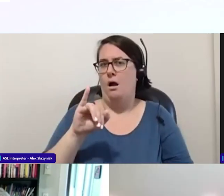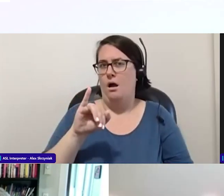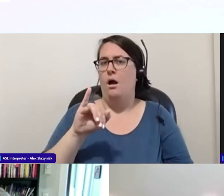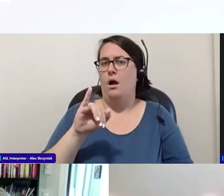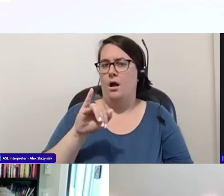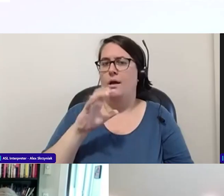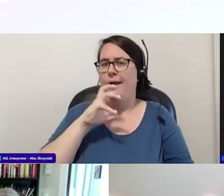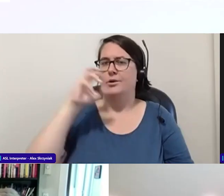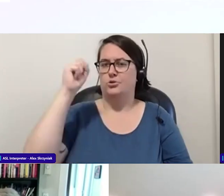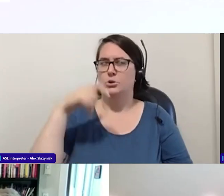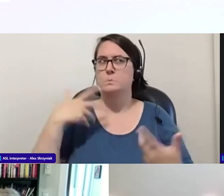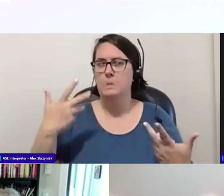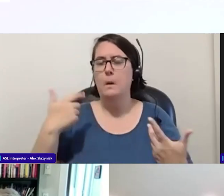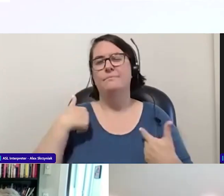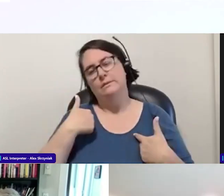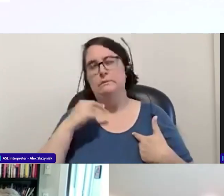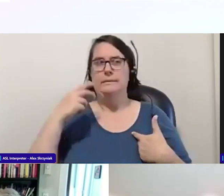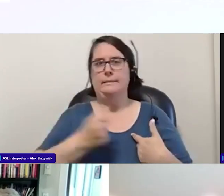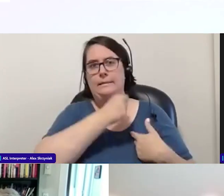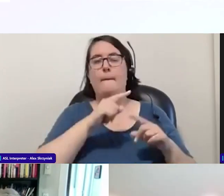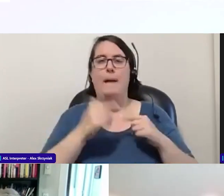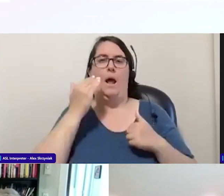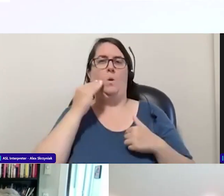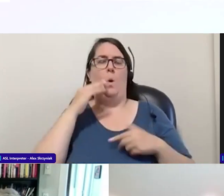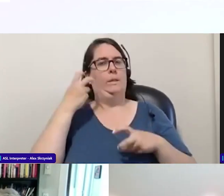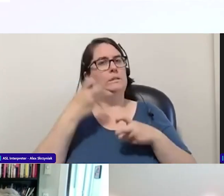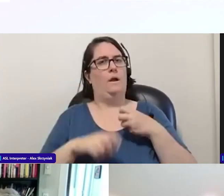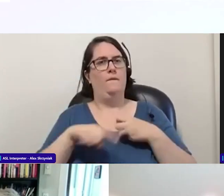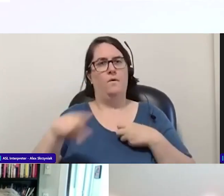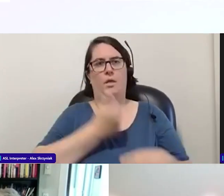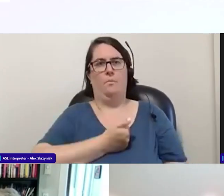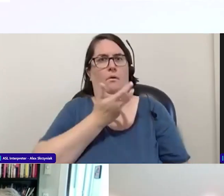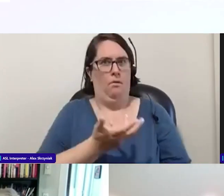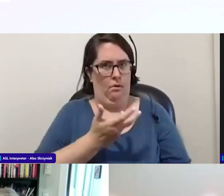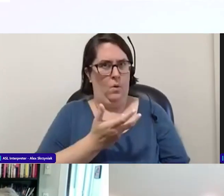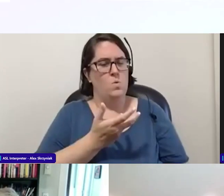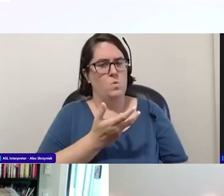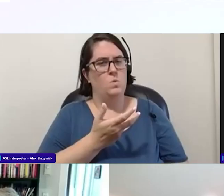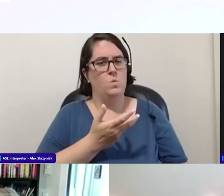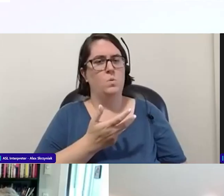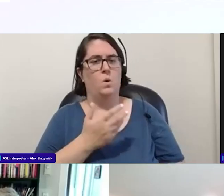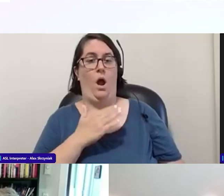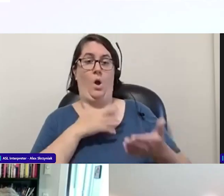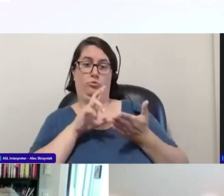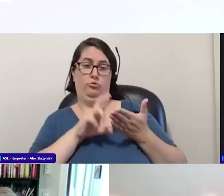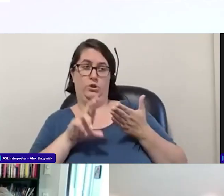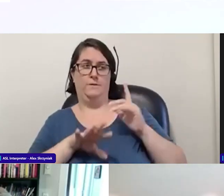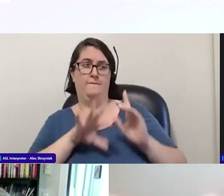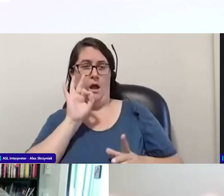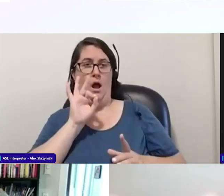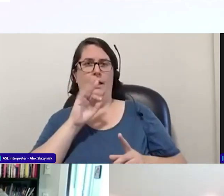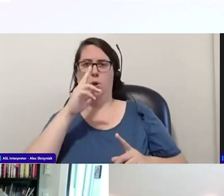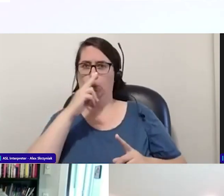is a shame, but I know how difficult it is for our elders to talk about these things. Our research found unique experiences